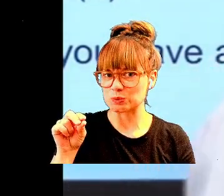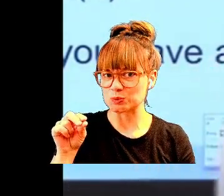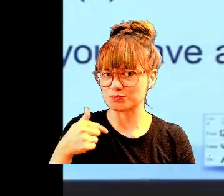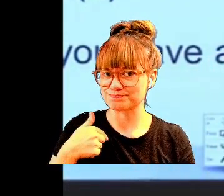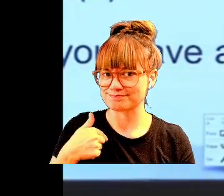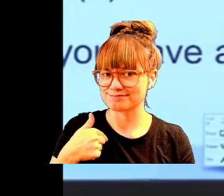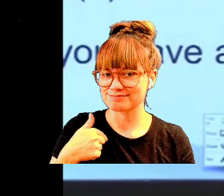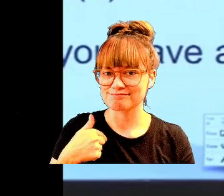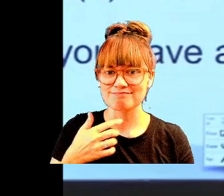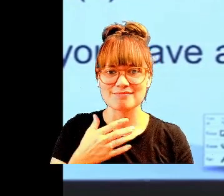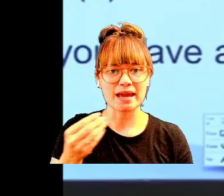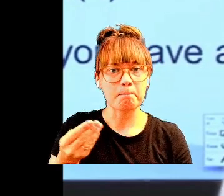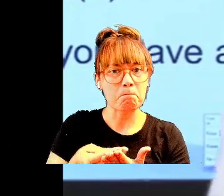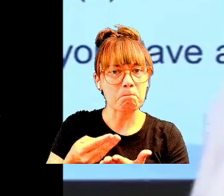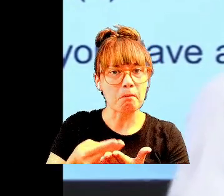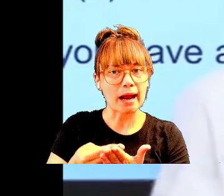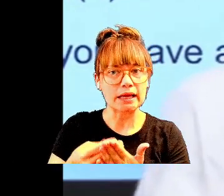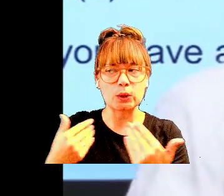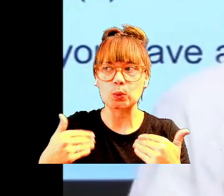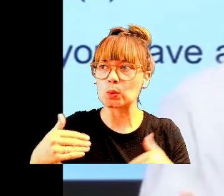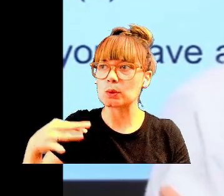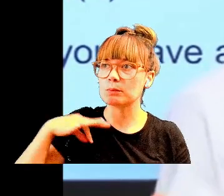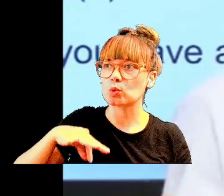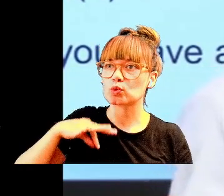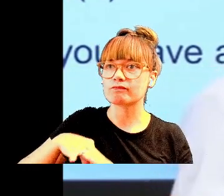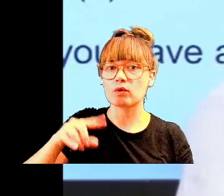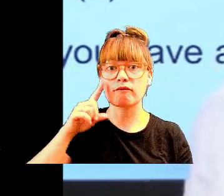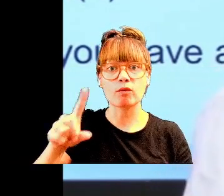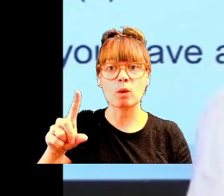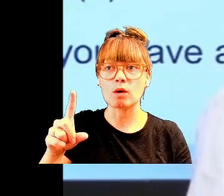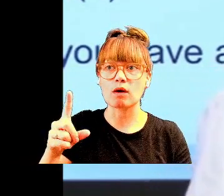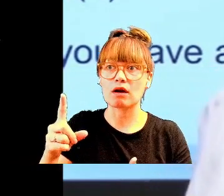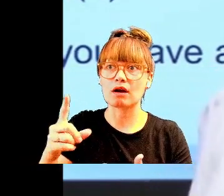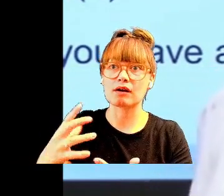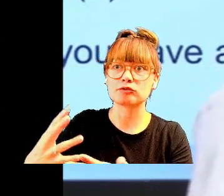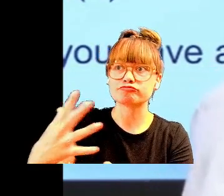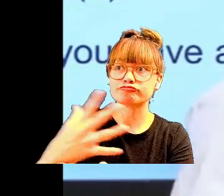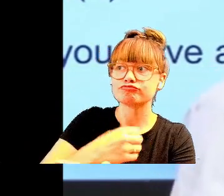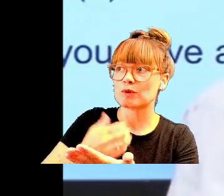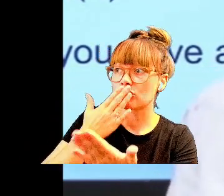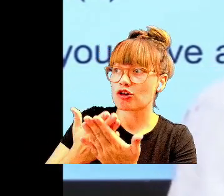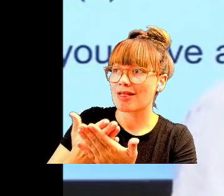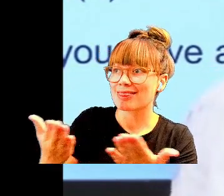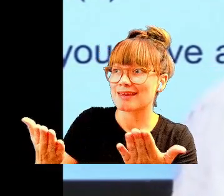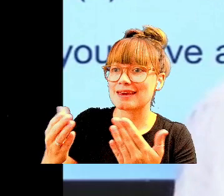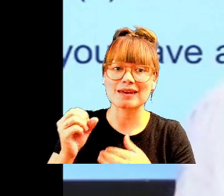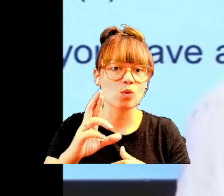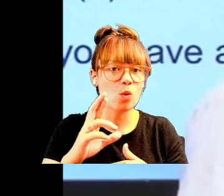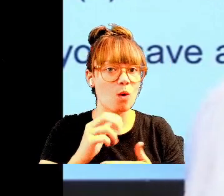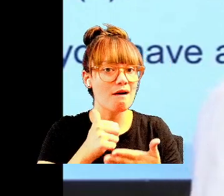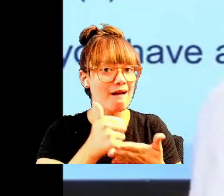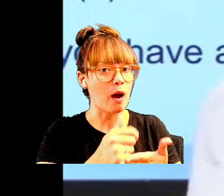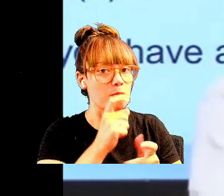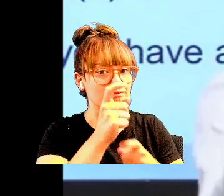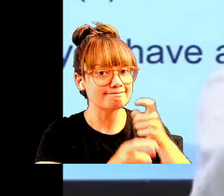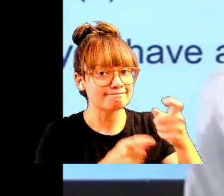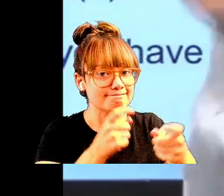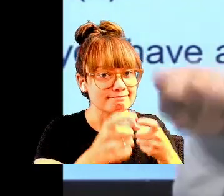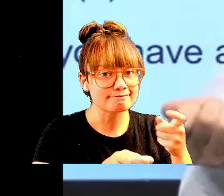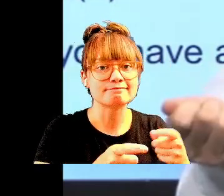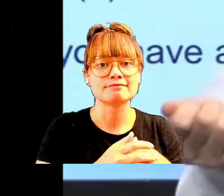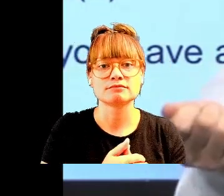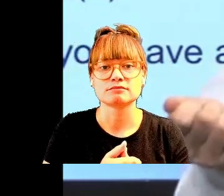can be a very useful tool for acquiring good things or helping out charities. So it's good that we